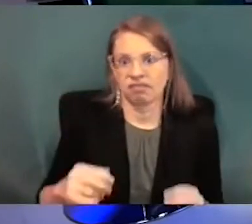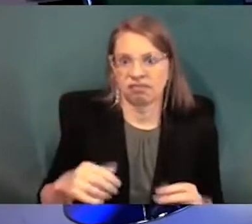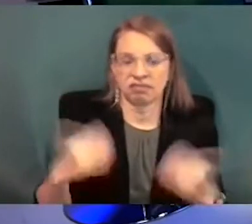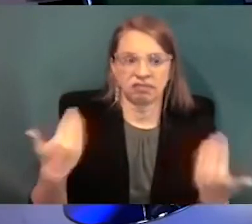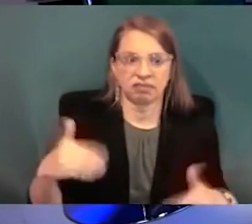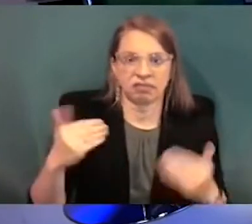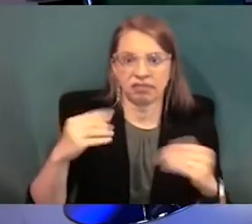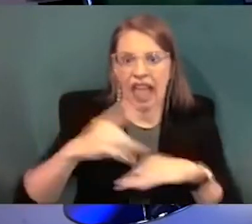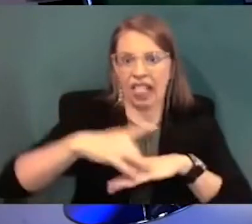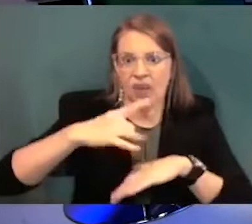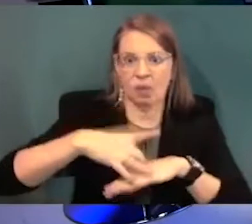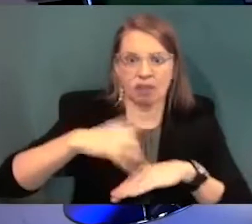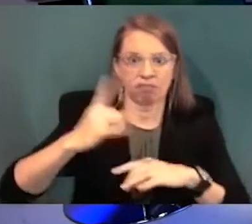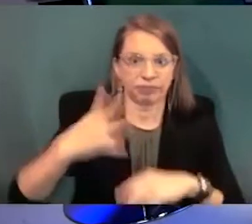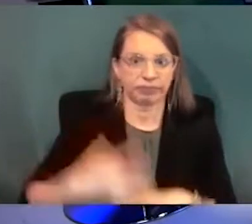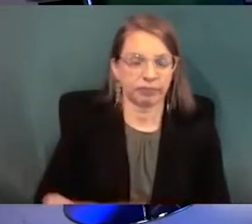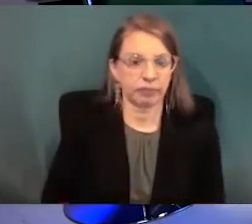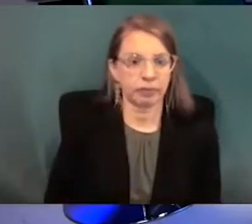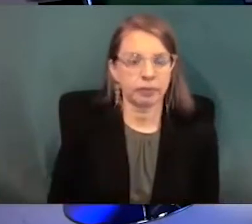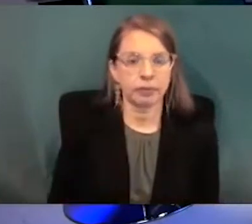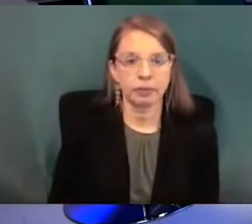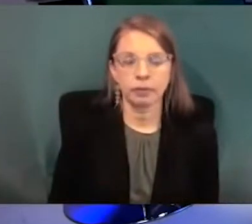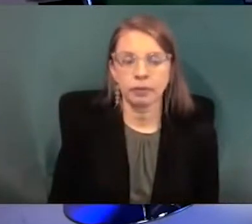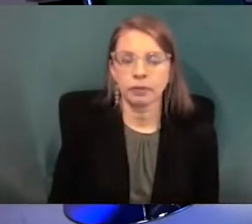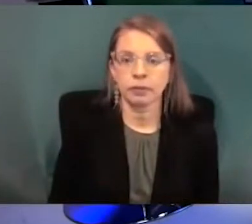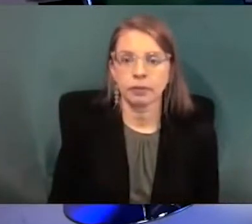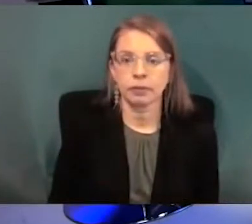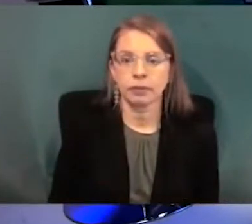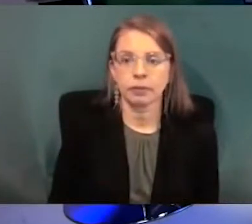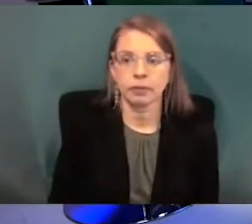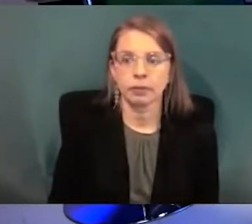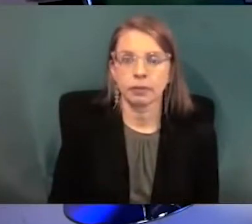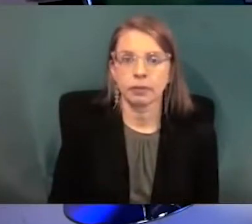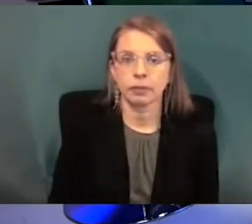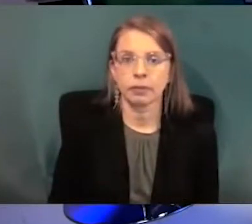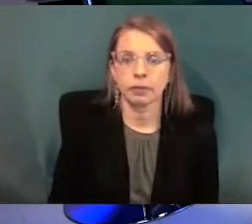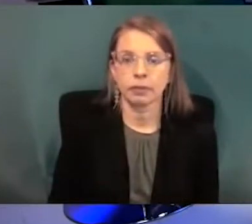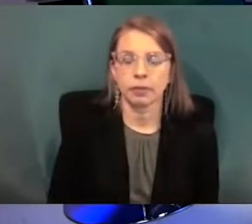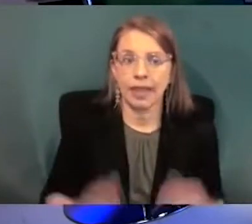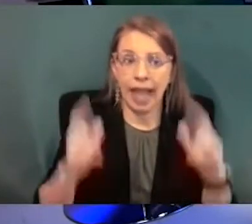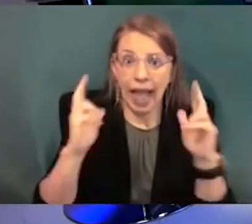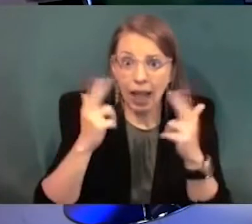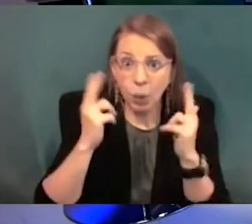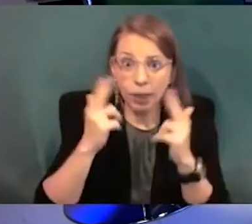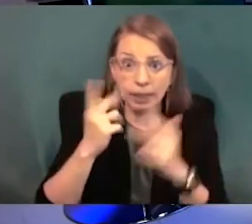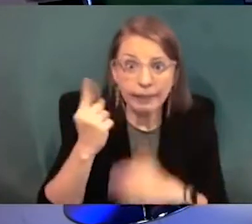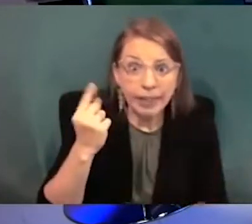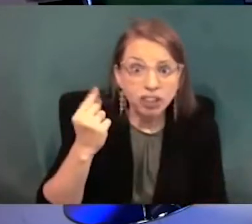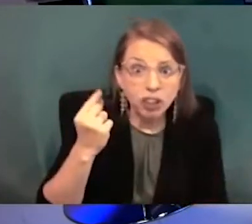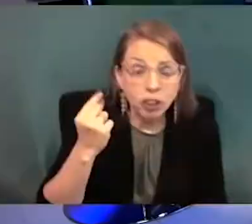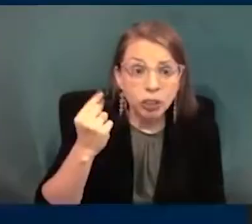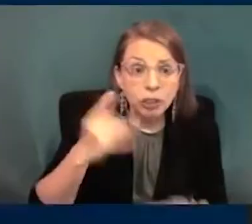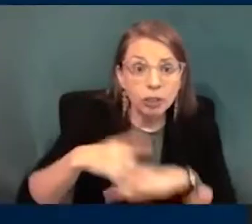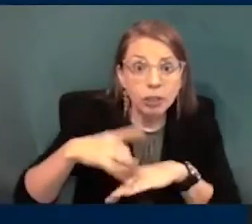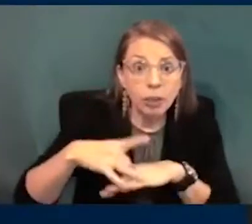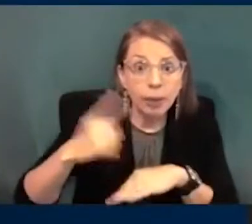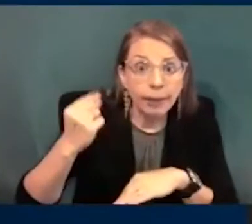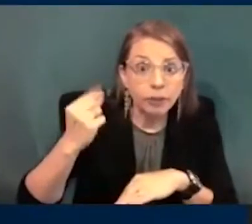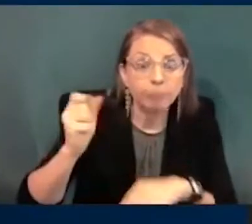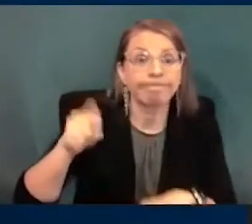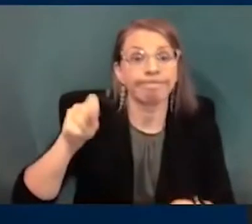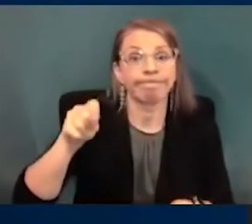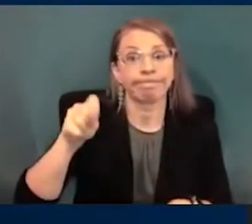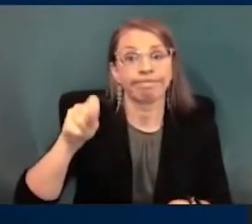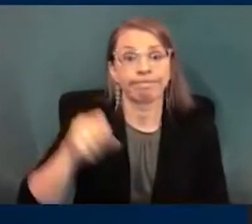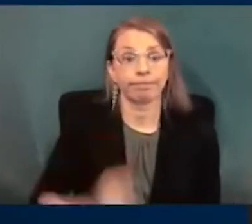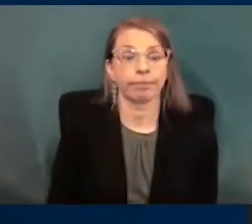Yeah. So it Halloween of just last year? Yeah. Yes. Yeah, that would be right because just go to the